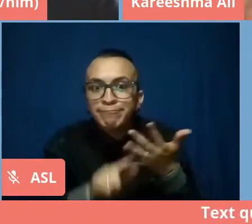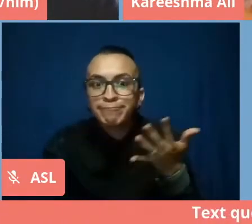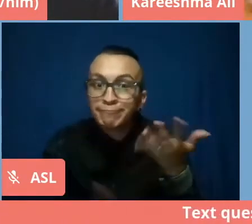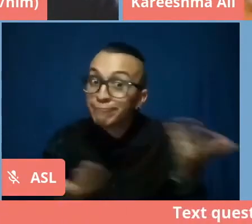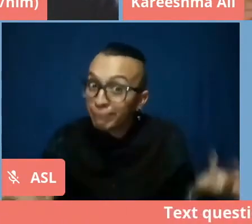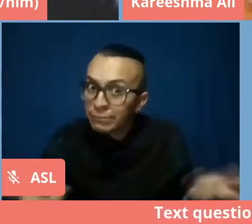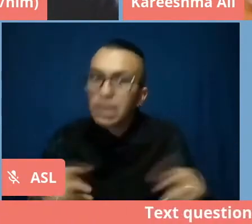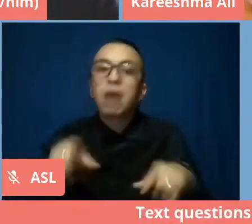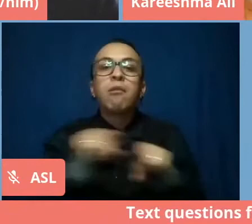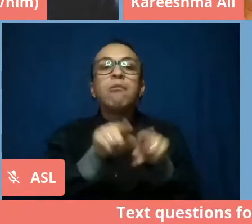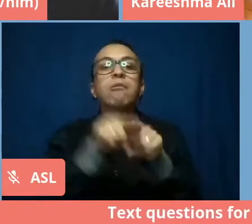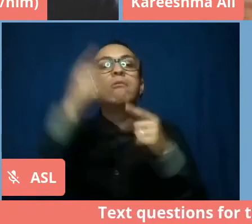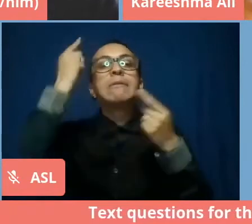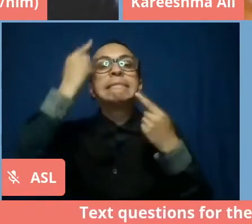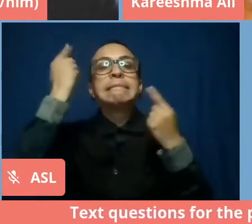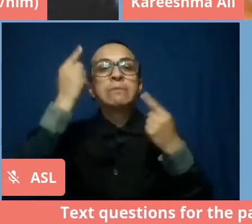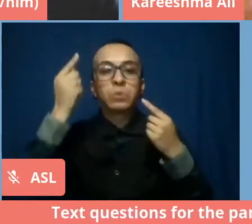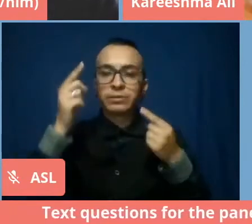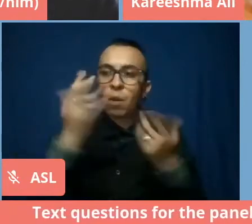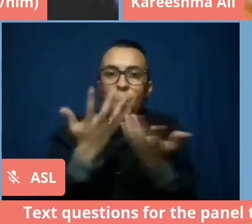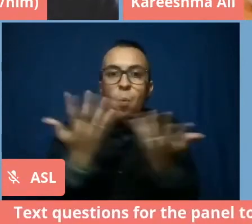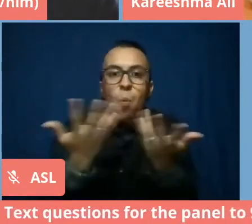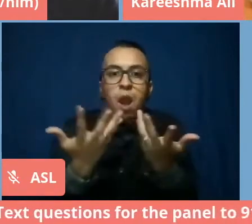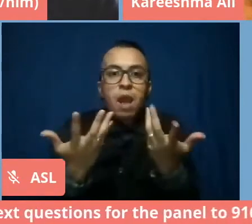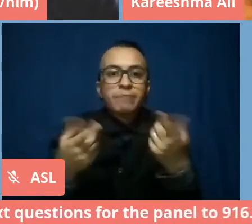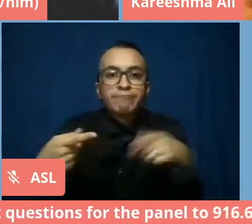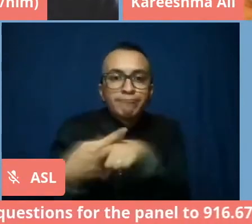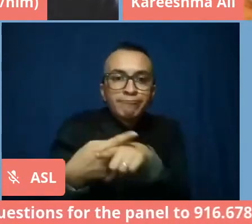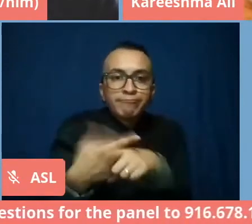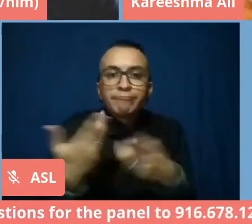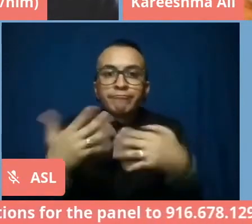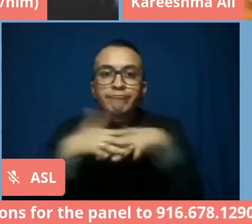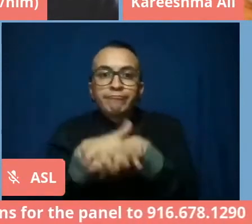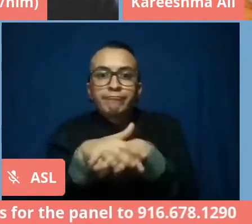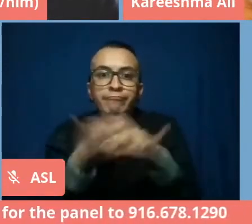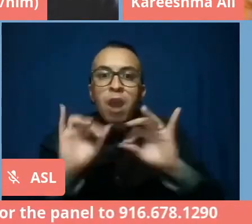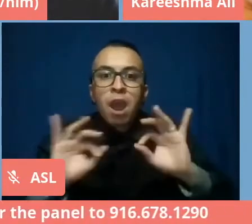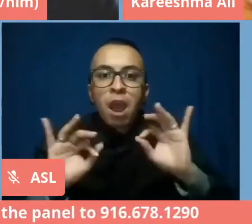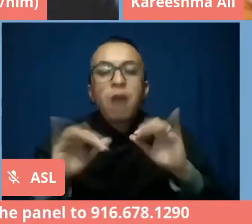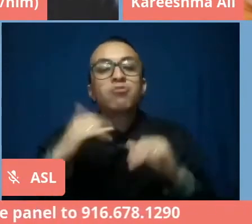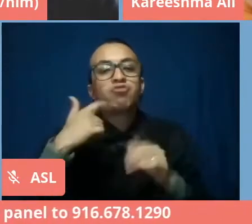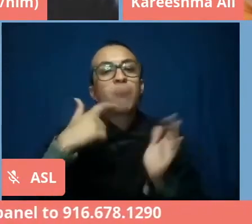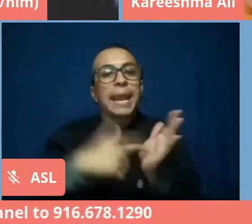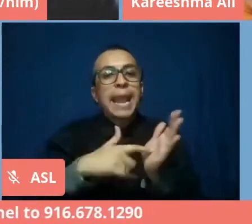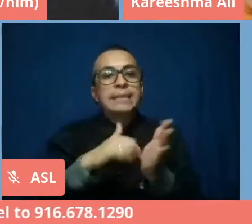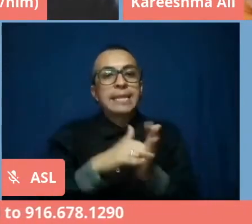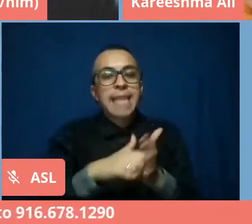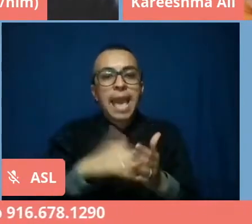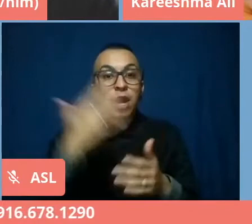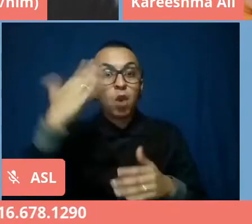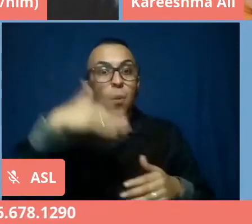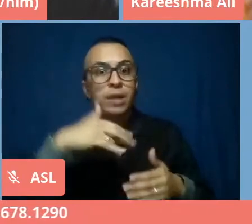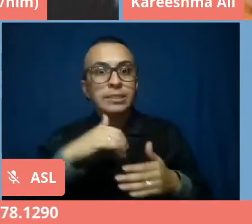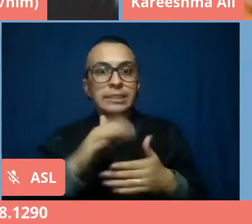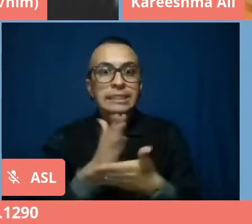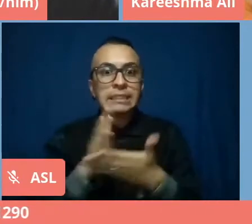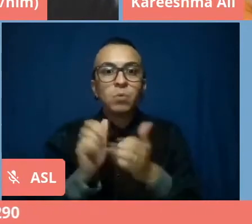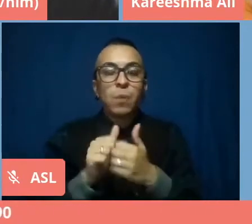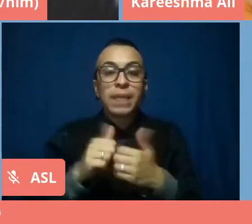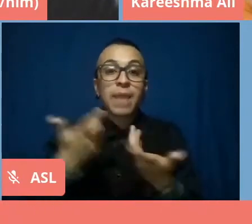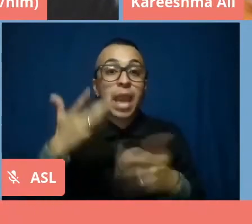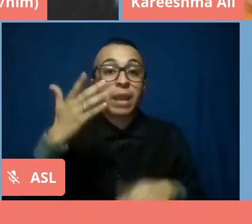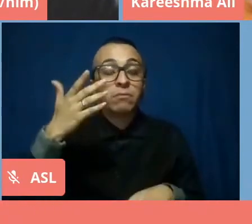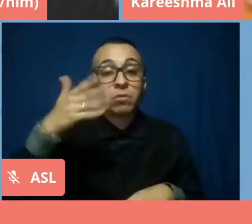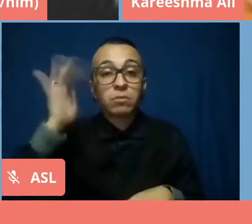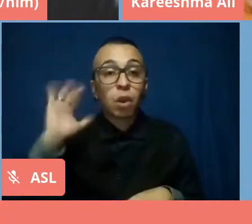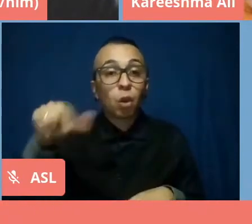what intersectionalities we need to be mindful of. So recognizing the nuances between the needs of a queer Black older